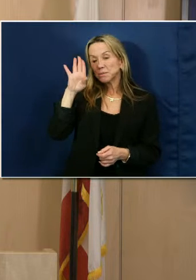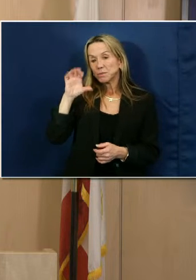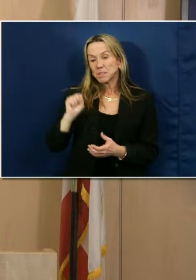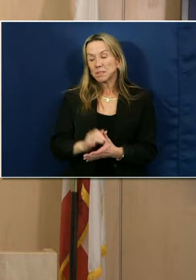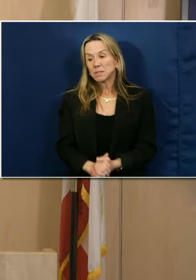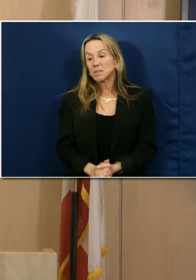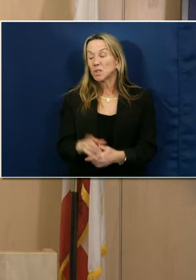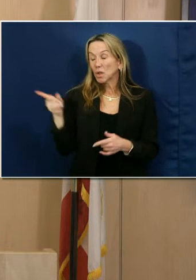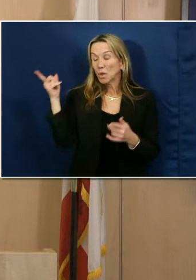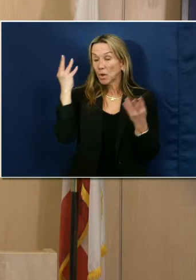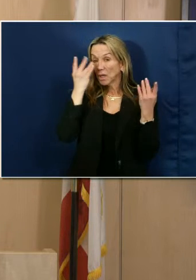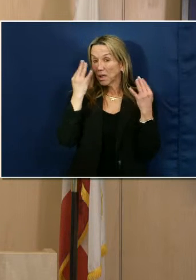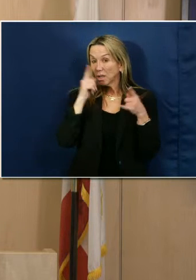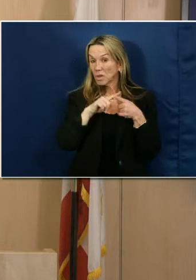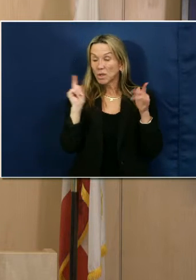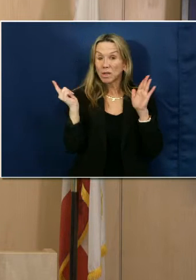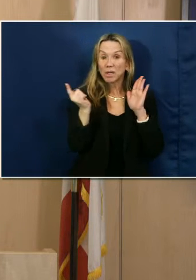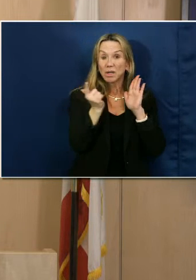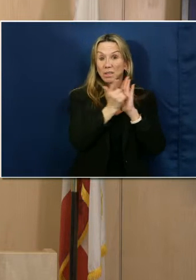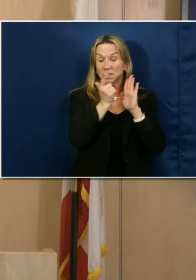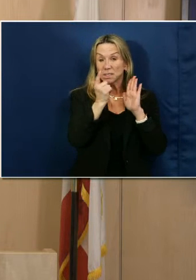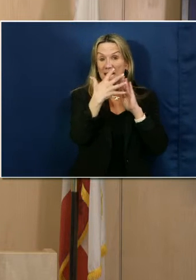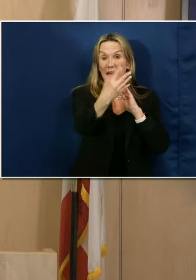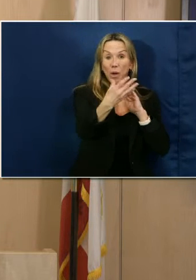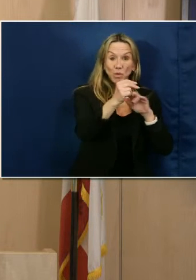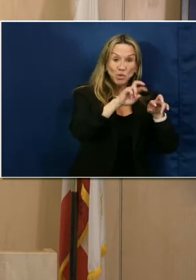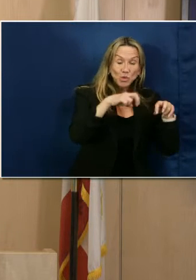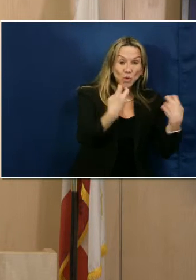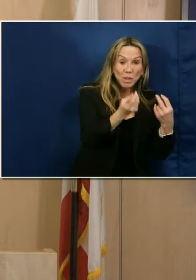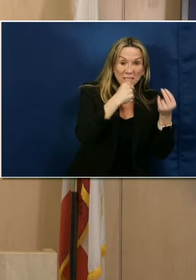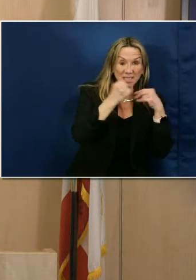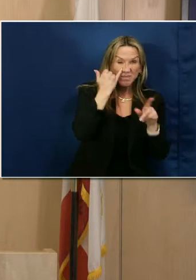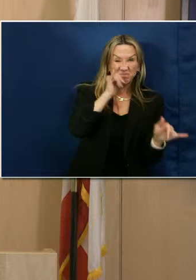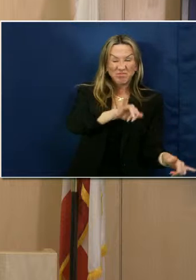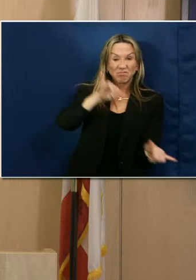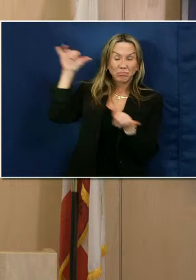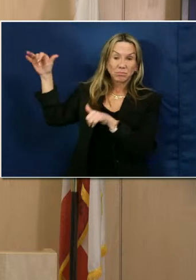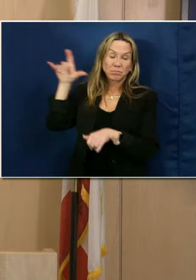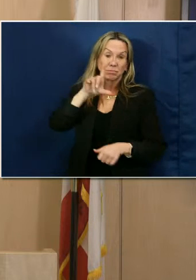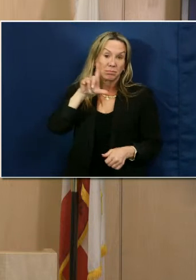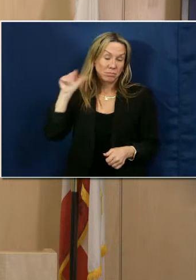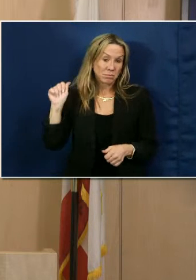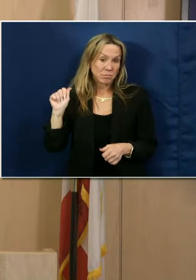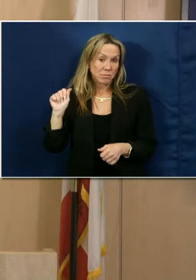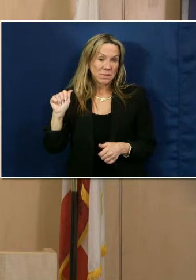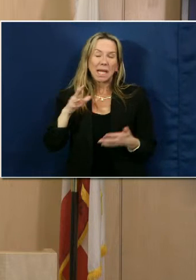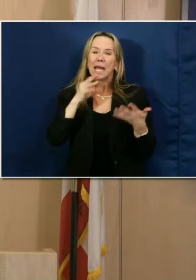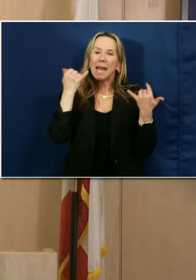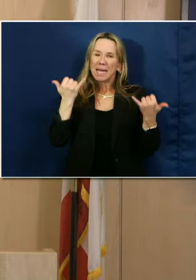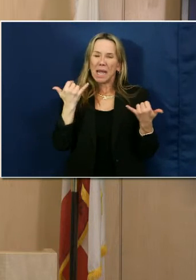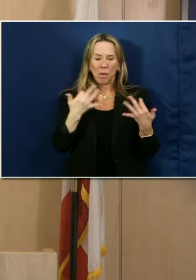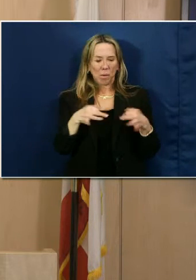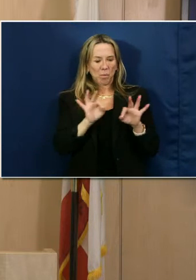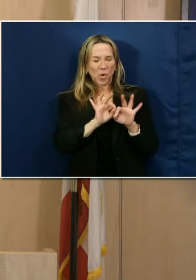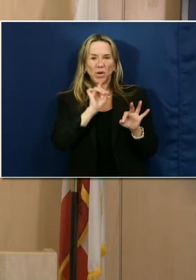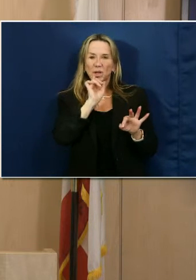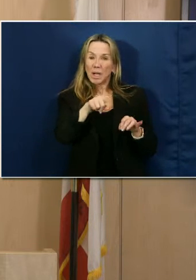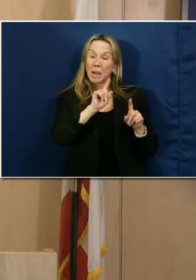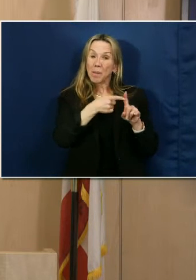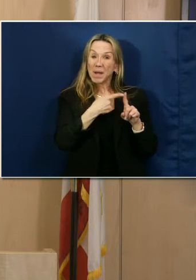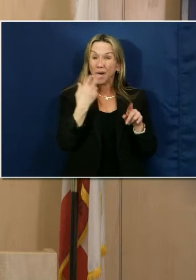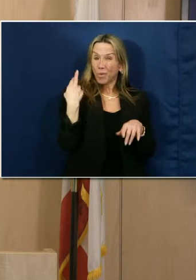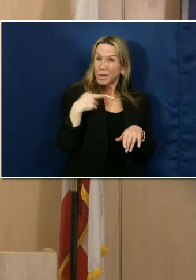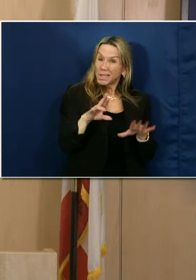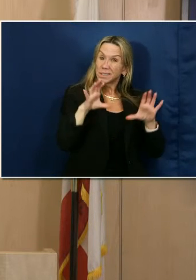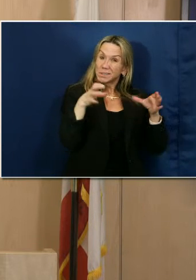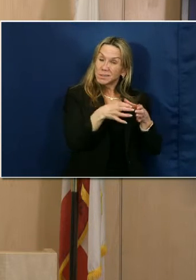banning outdoor dining as Los Angeles has done? Also, because of the Supreme Court ruling on religious services, will that affect how the county